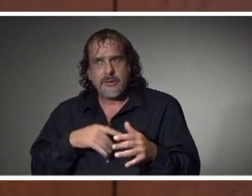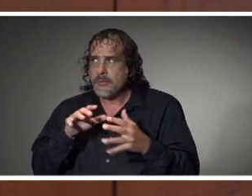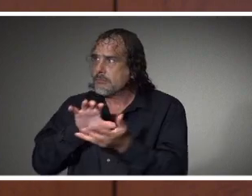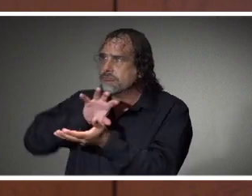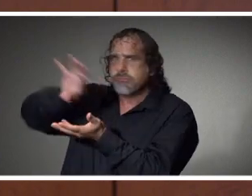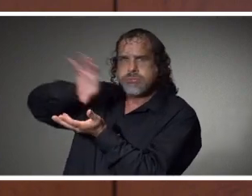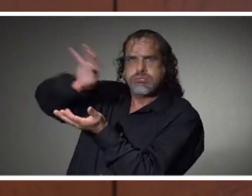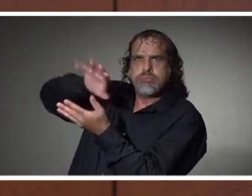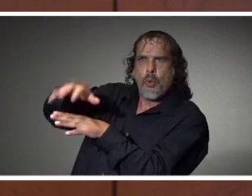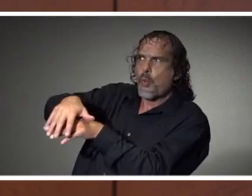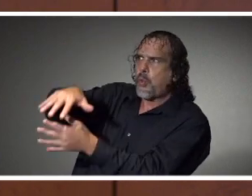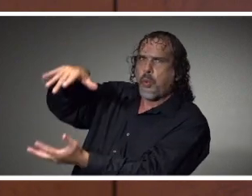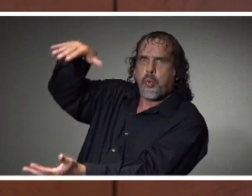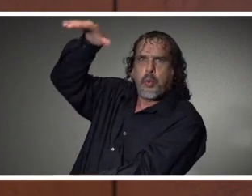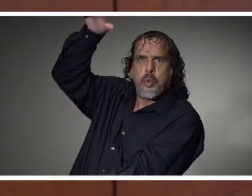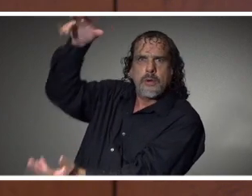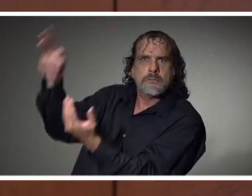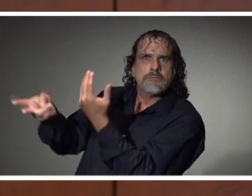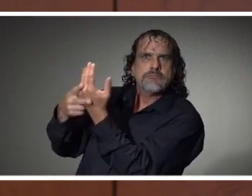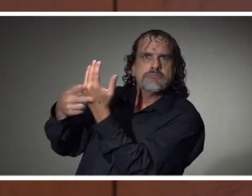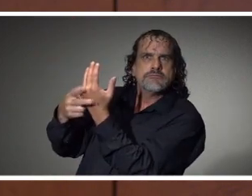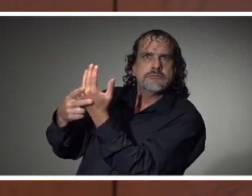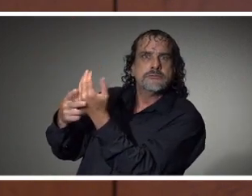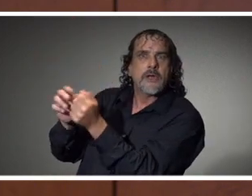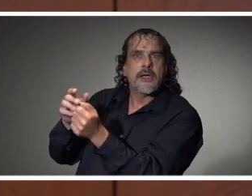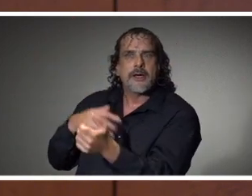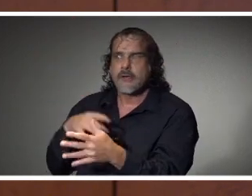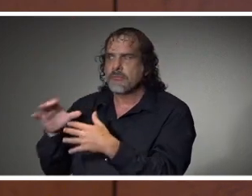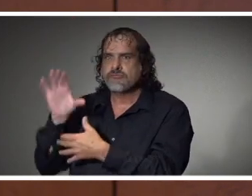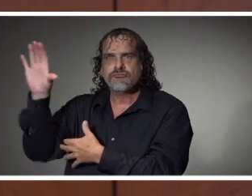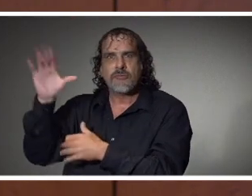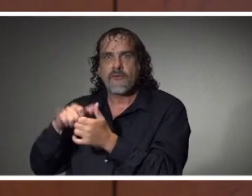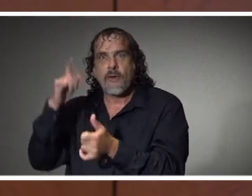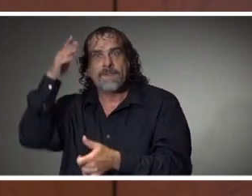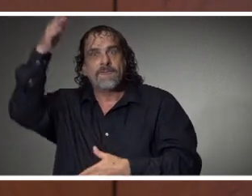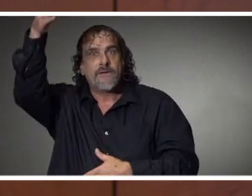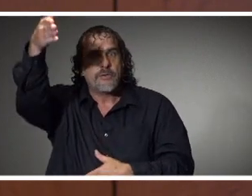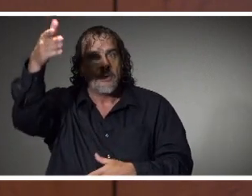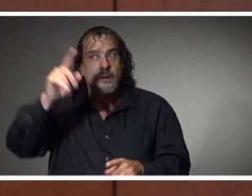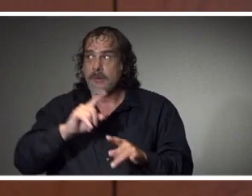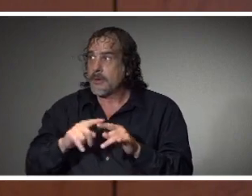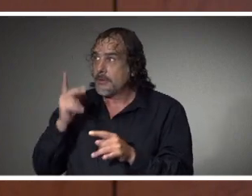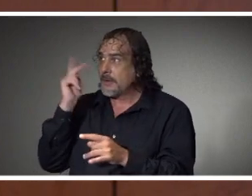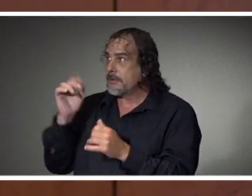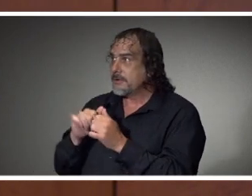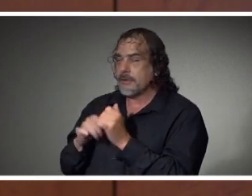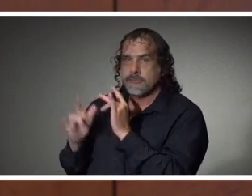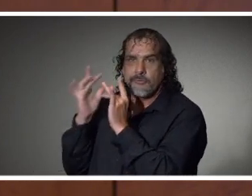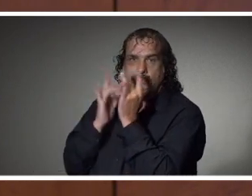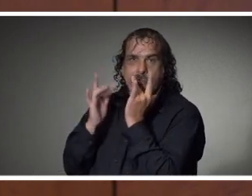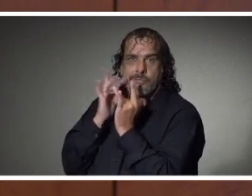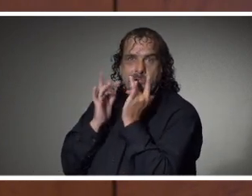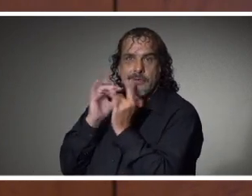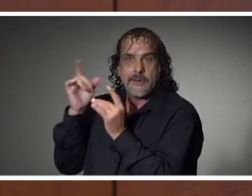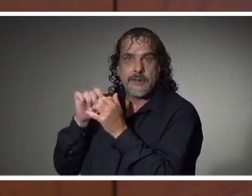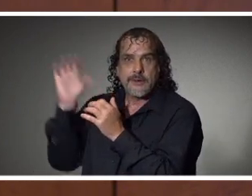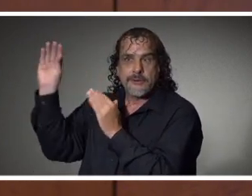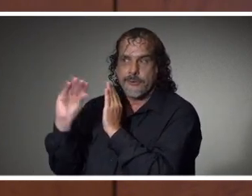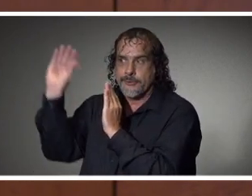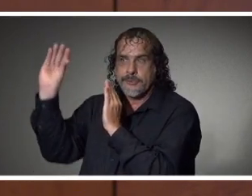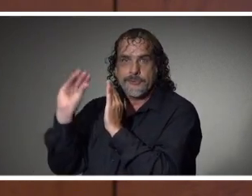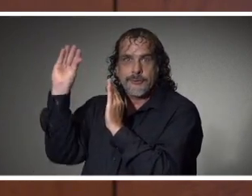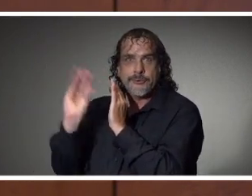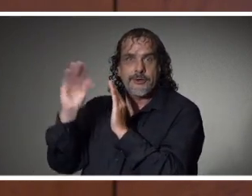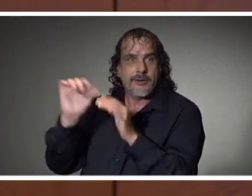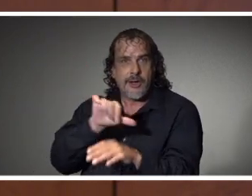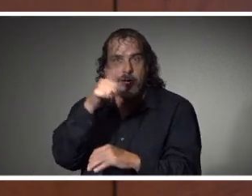try to get some of our logistical stock for the future, but now we're starting to see a pull on it because of the 13 counties and